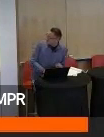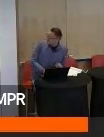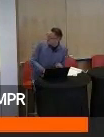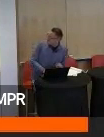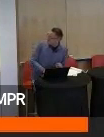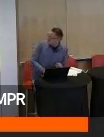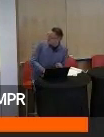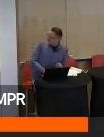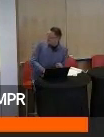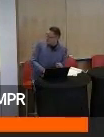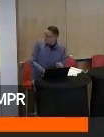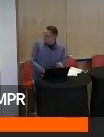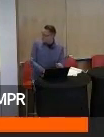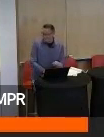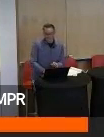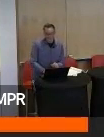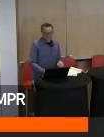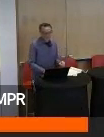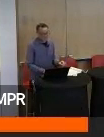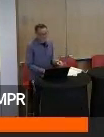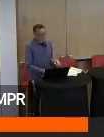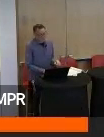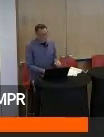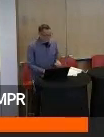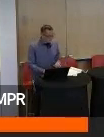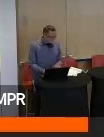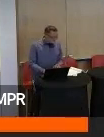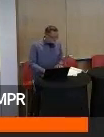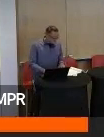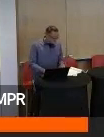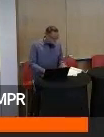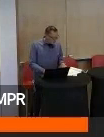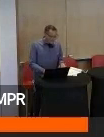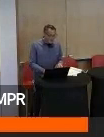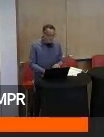Turns out this is the Federal Building right around the corner from here.